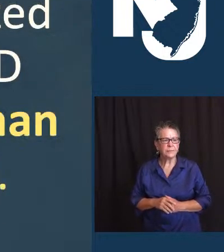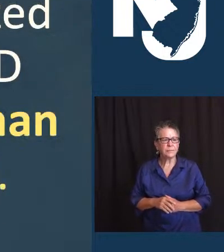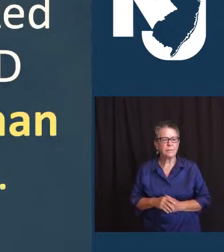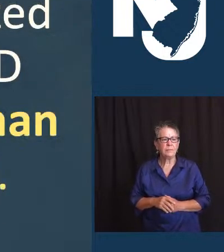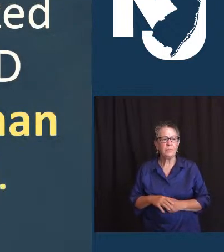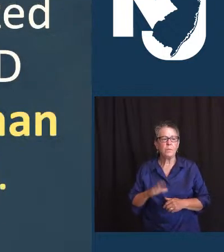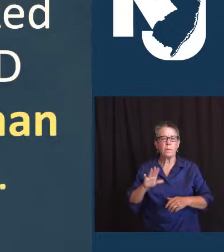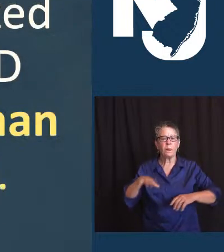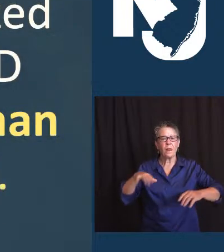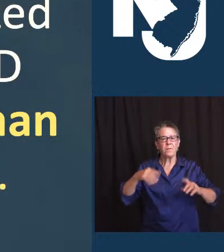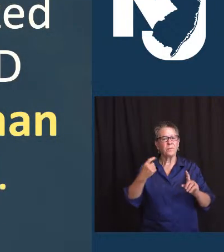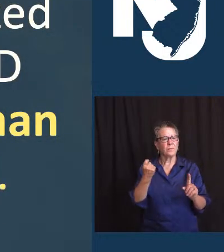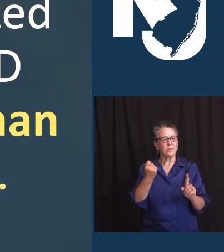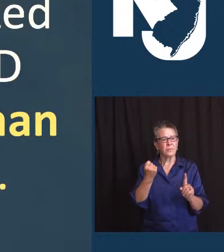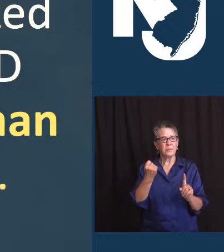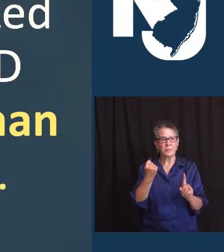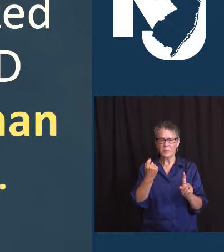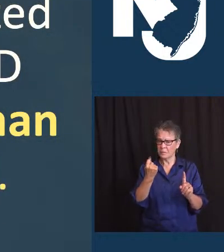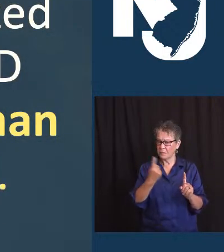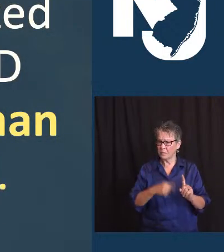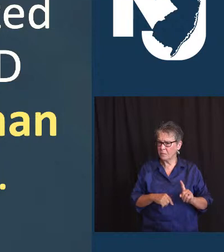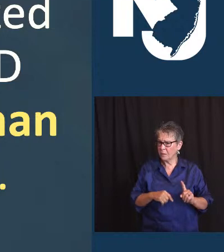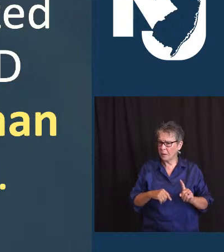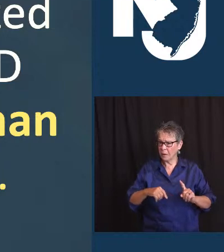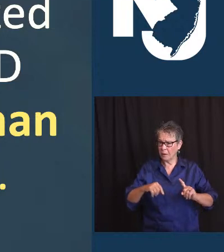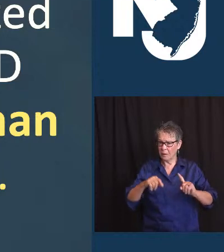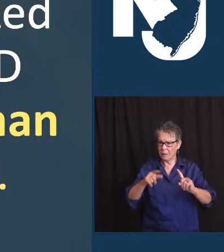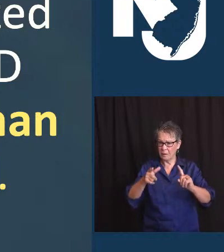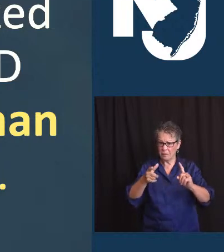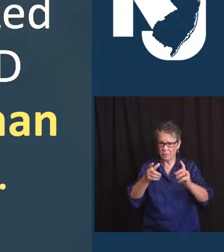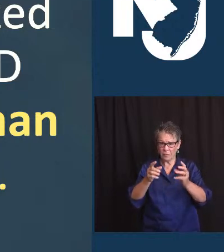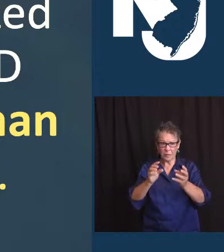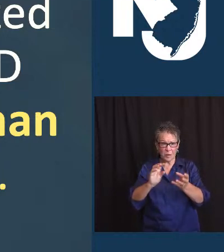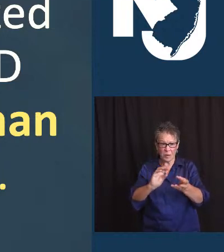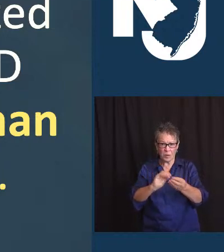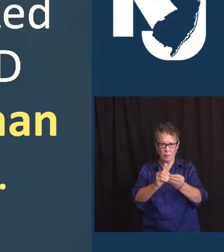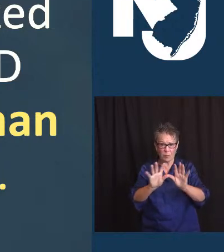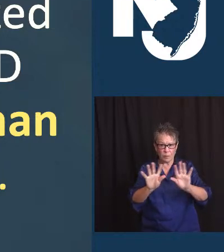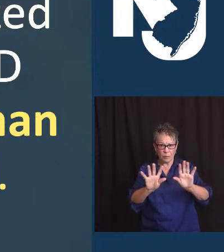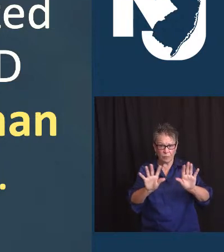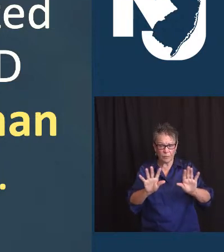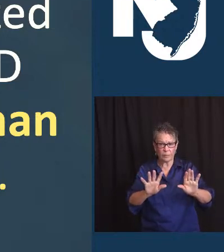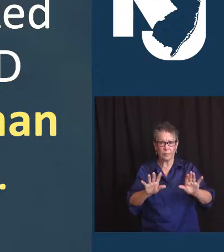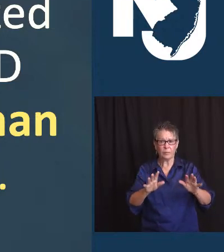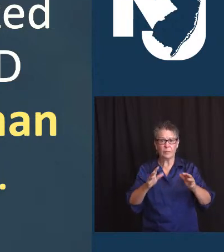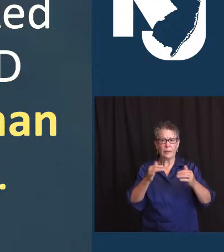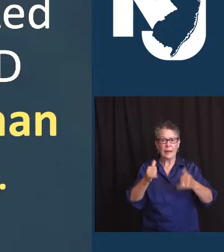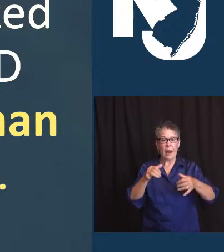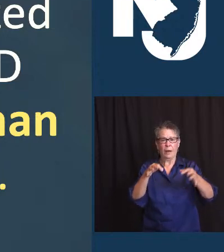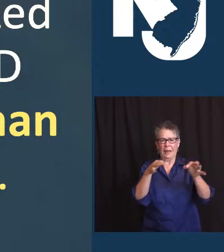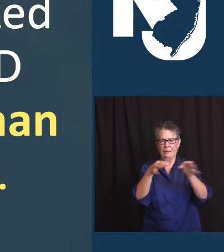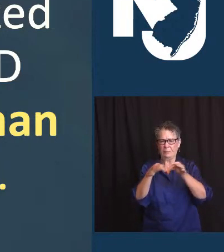Let's put this, if I can, into a little bit different color. Of the nearly 32,000